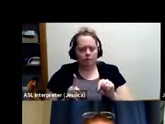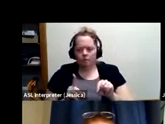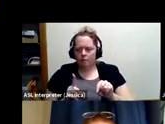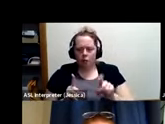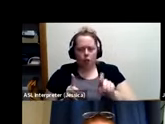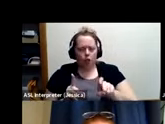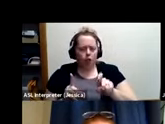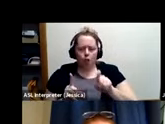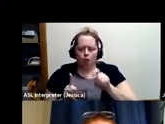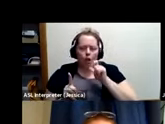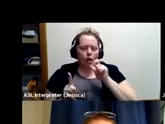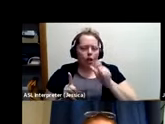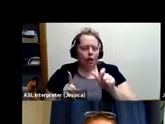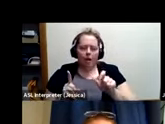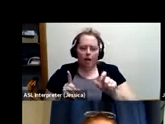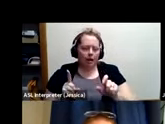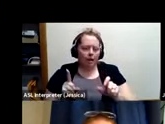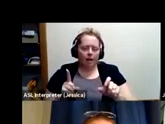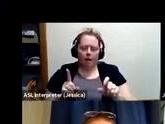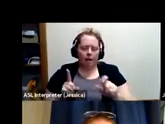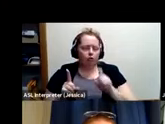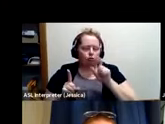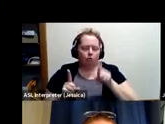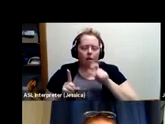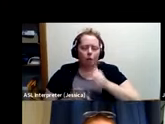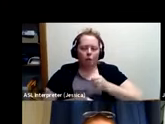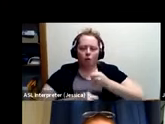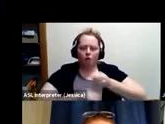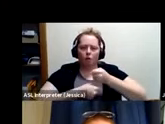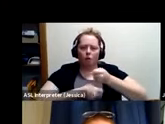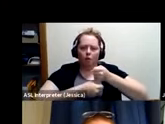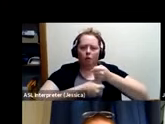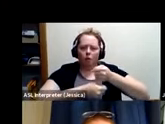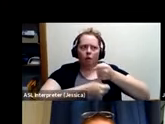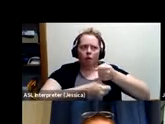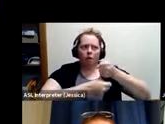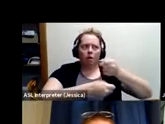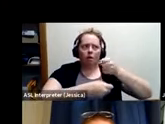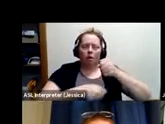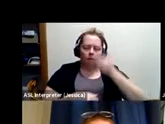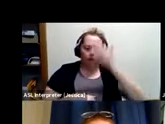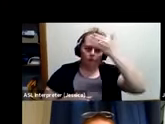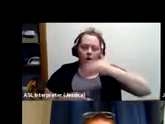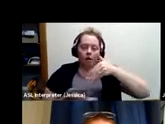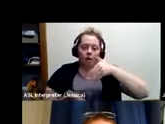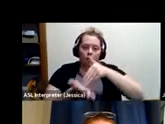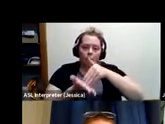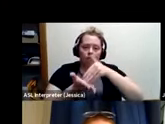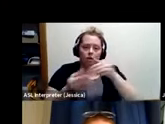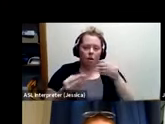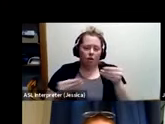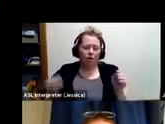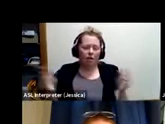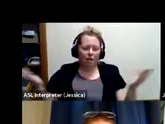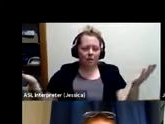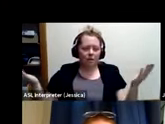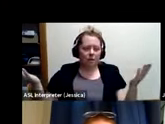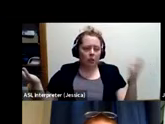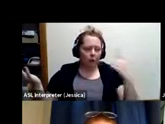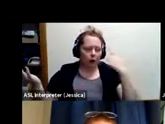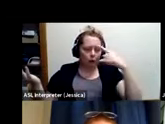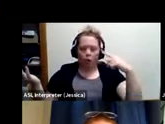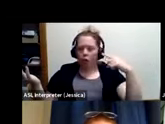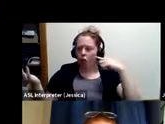to put in labor to actually be heard and seen in a community that is supposed to be servicing